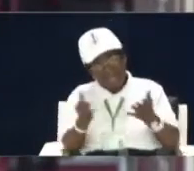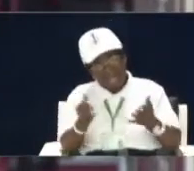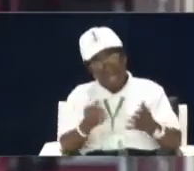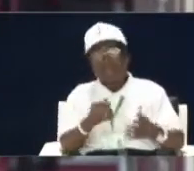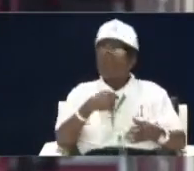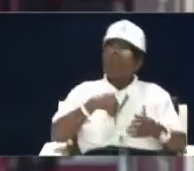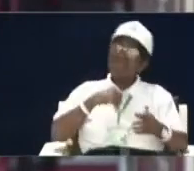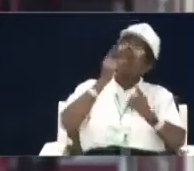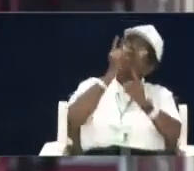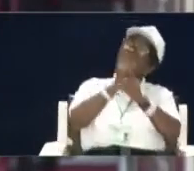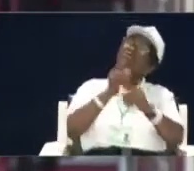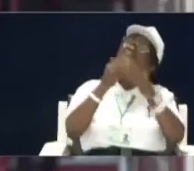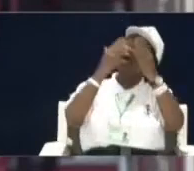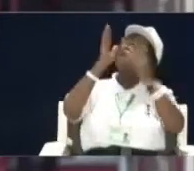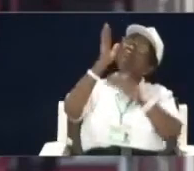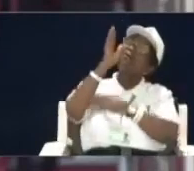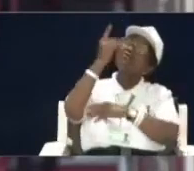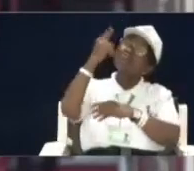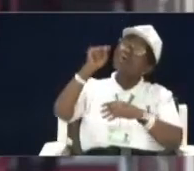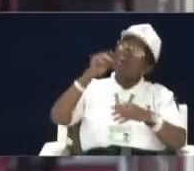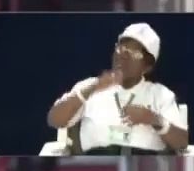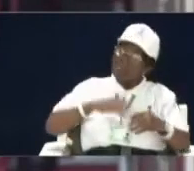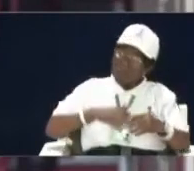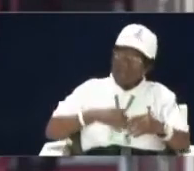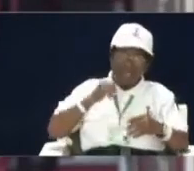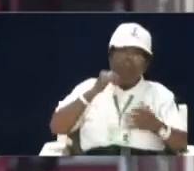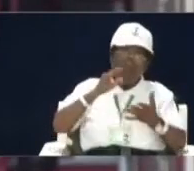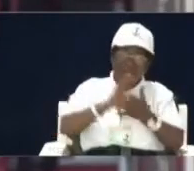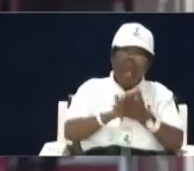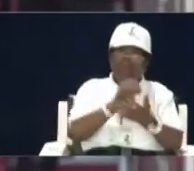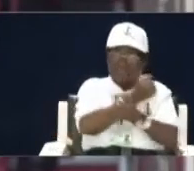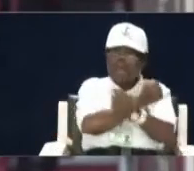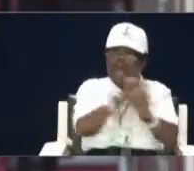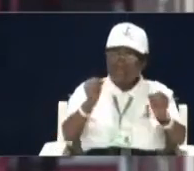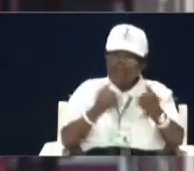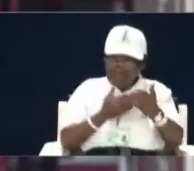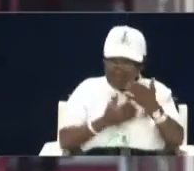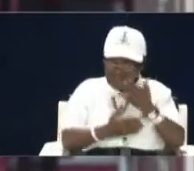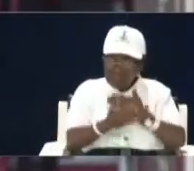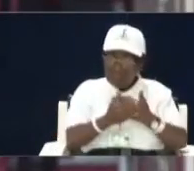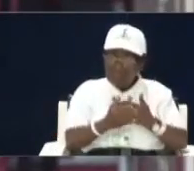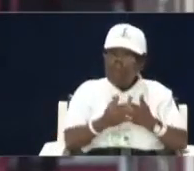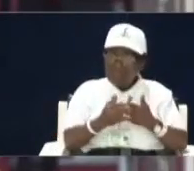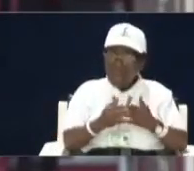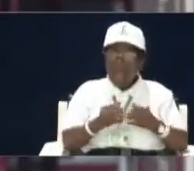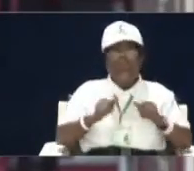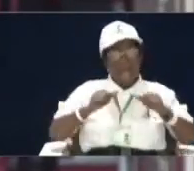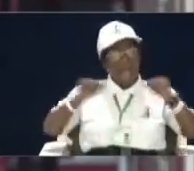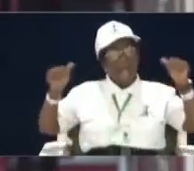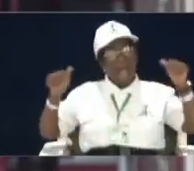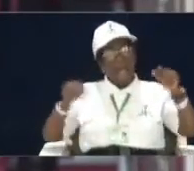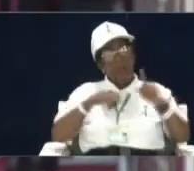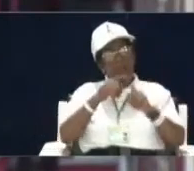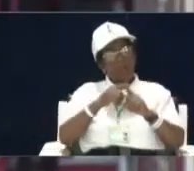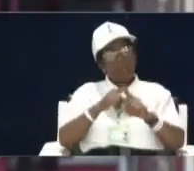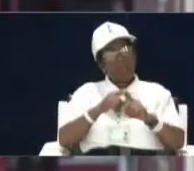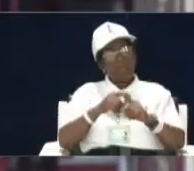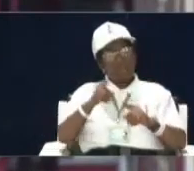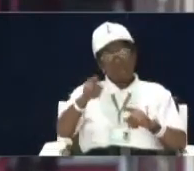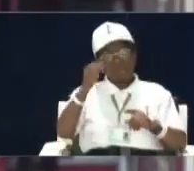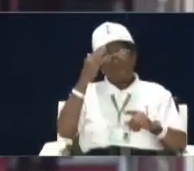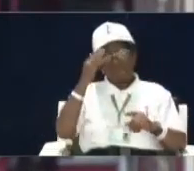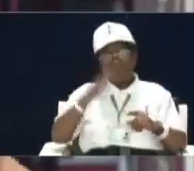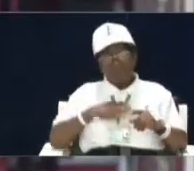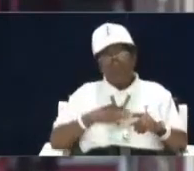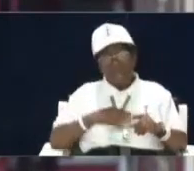what? For my wife's safe delivery. When? And my wife, you know, my wife